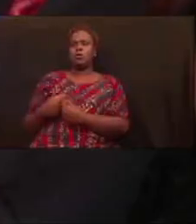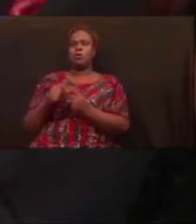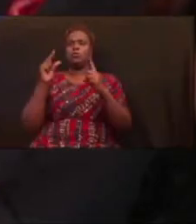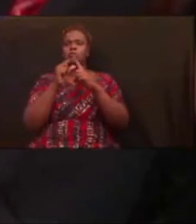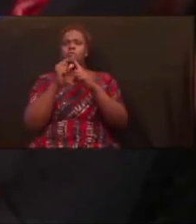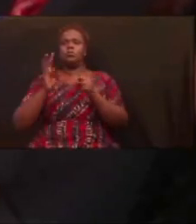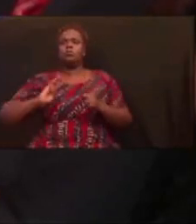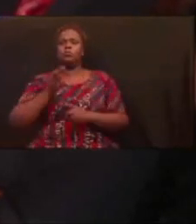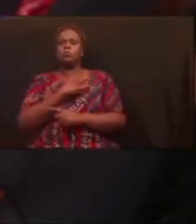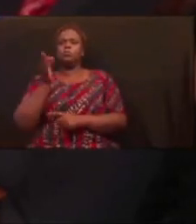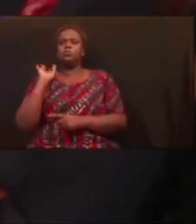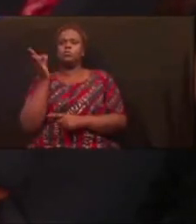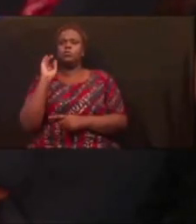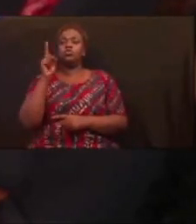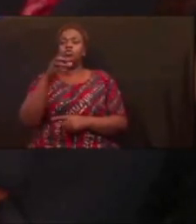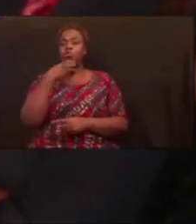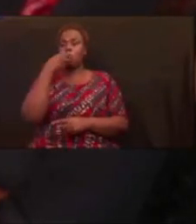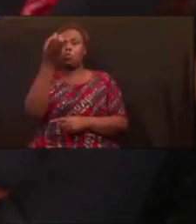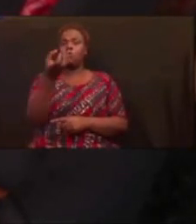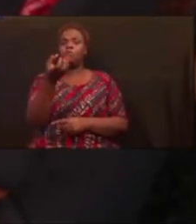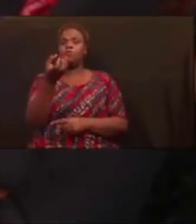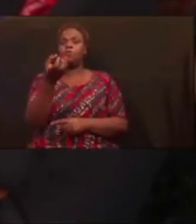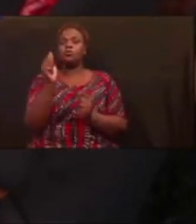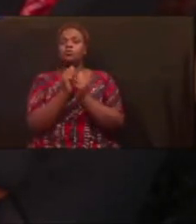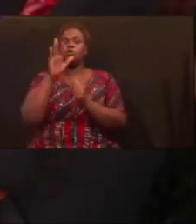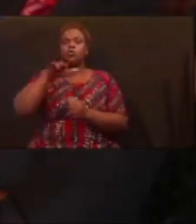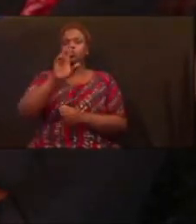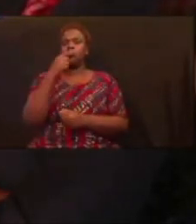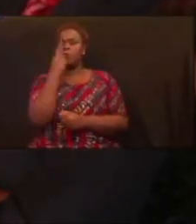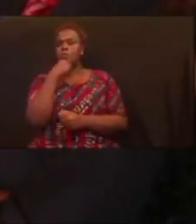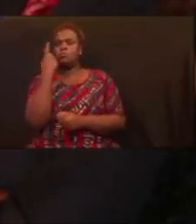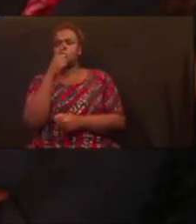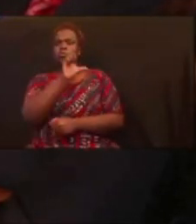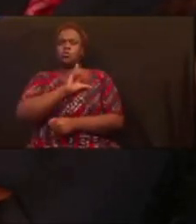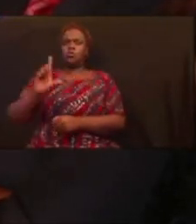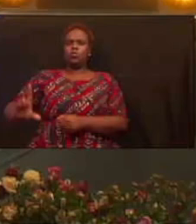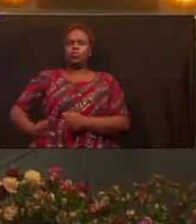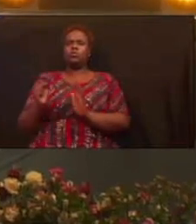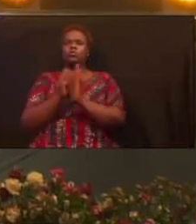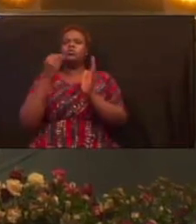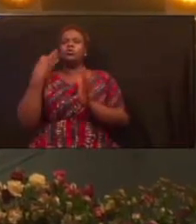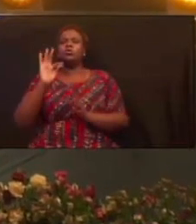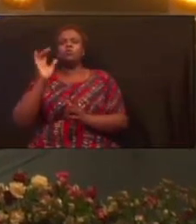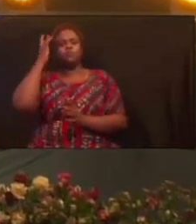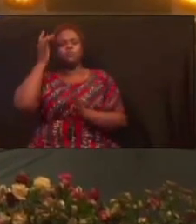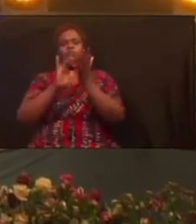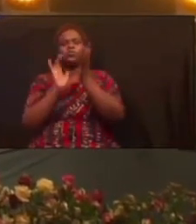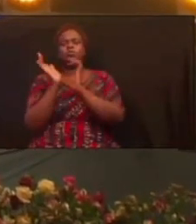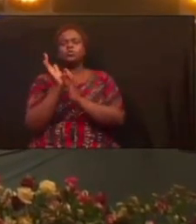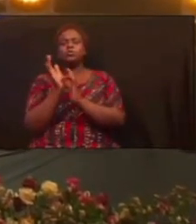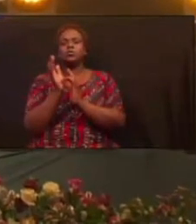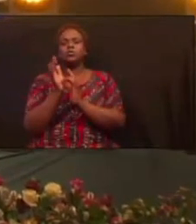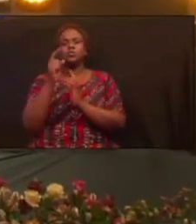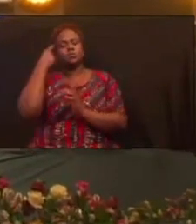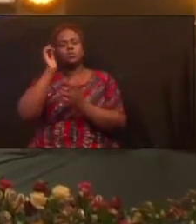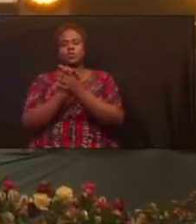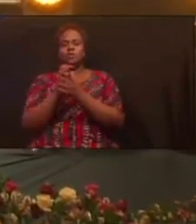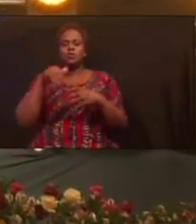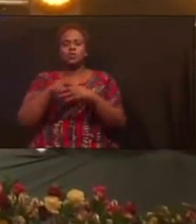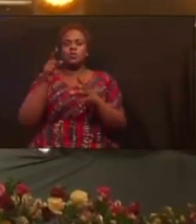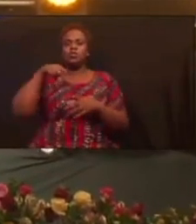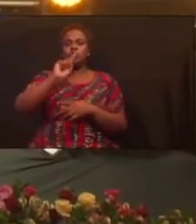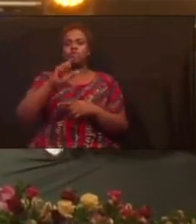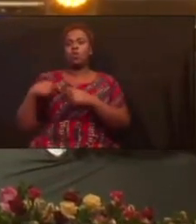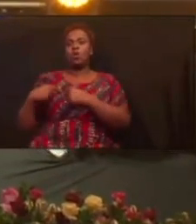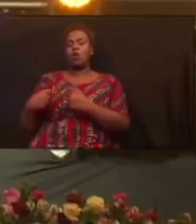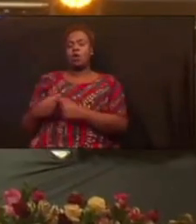that if thou shalt confess with thy mouth the lordship of Jesus, believing in your heart that God raised him from the dead,